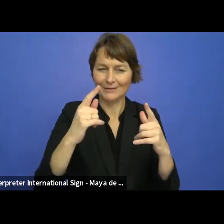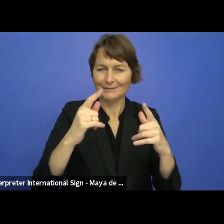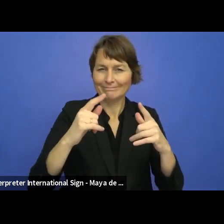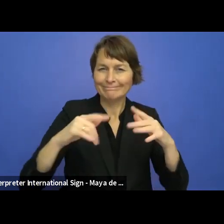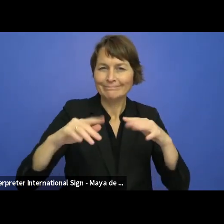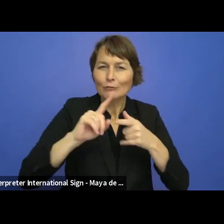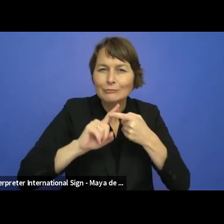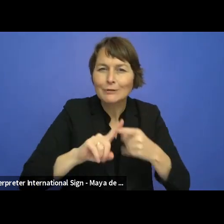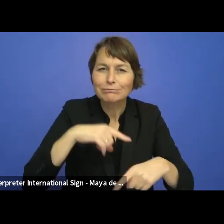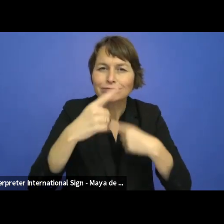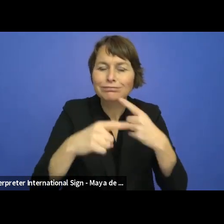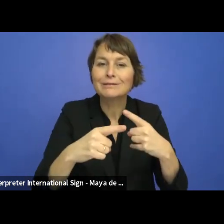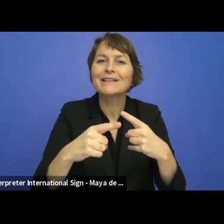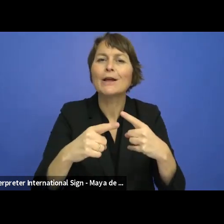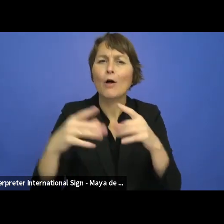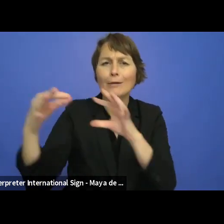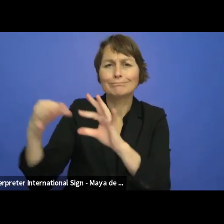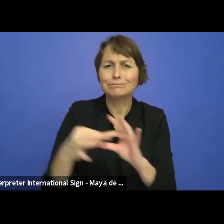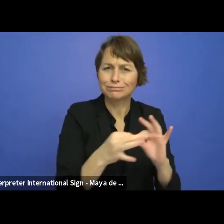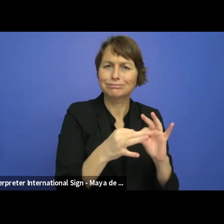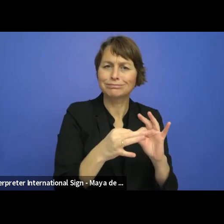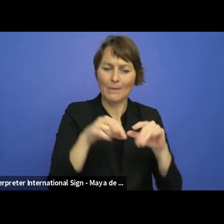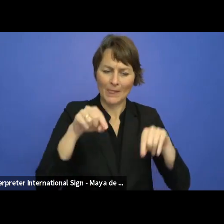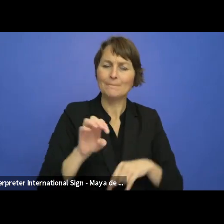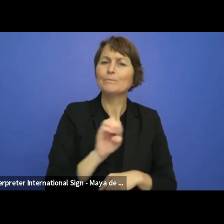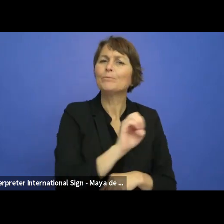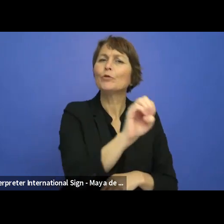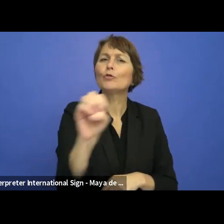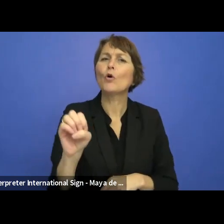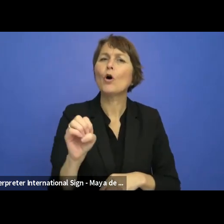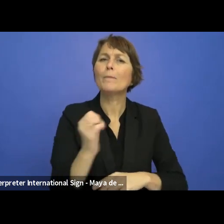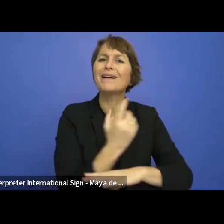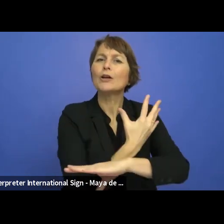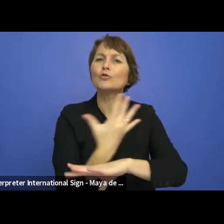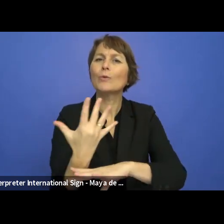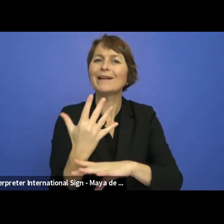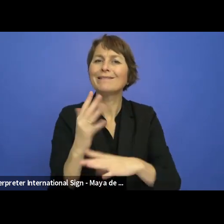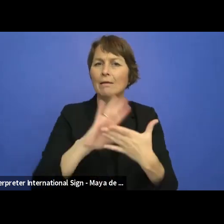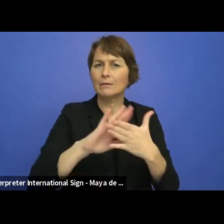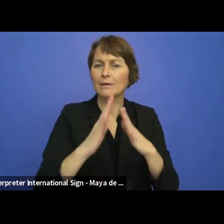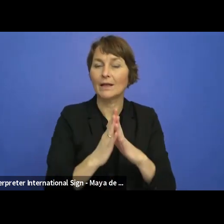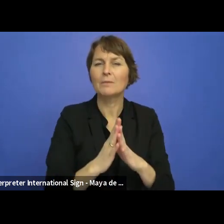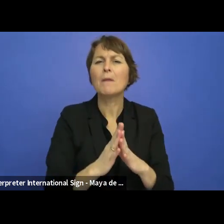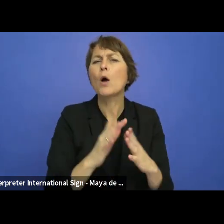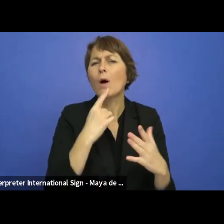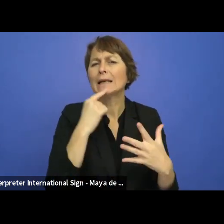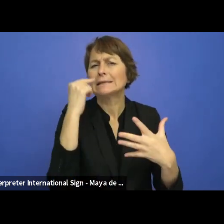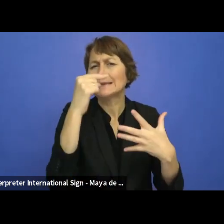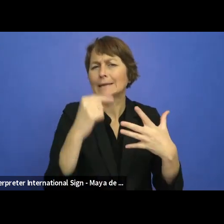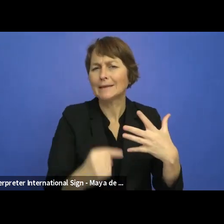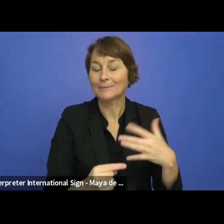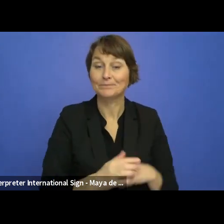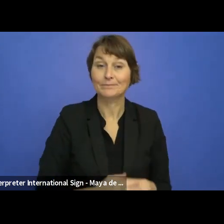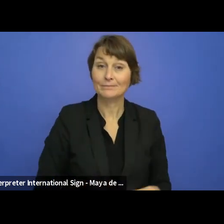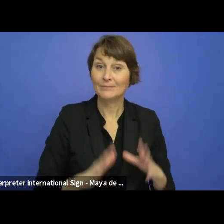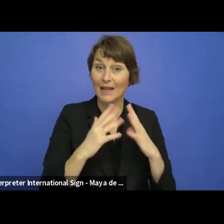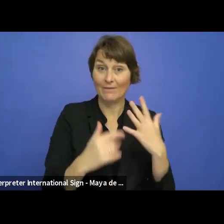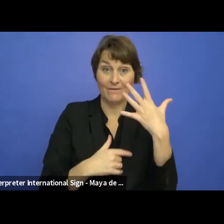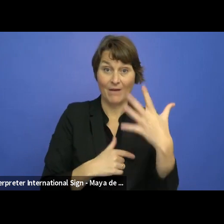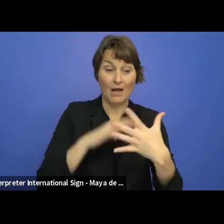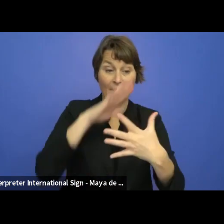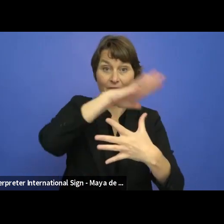European Green Deal, but I just wanted to very quickly finish on just naming them. There are five key areas